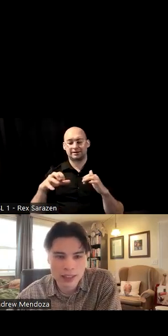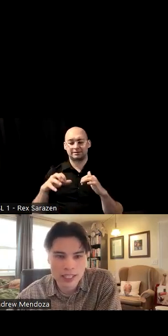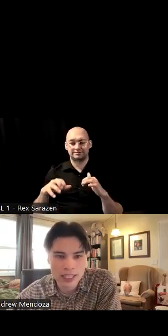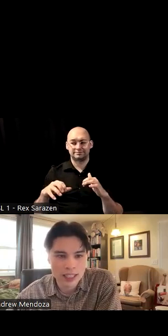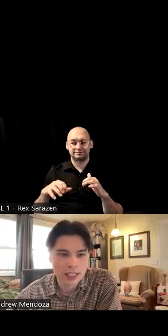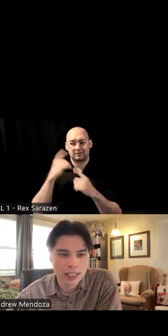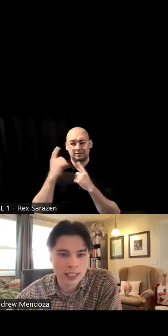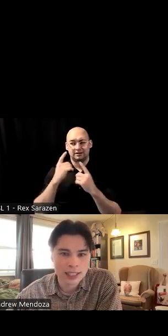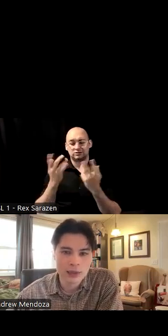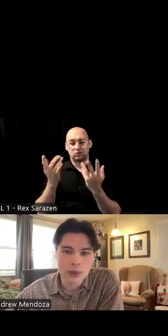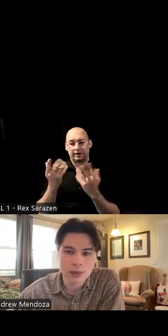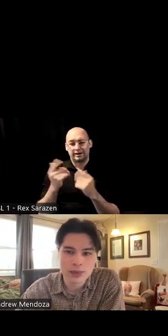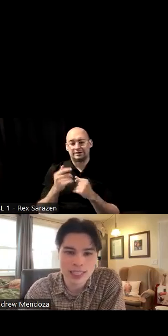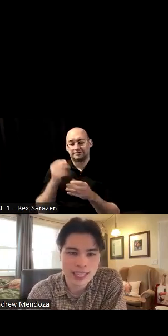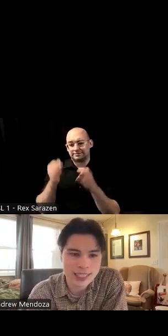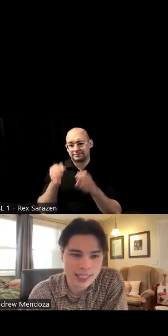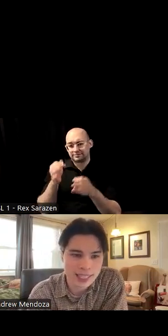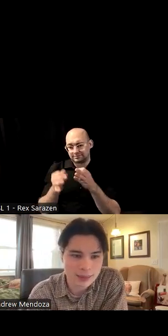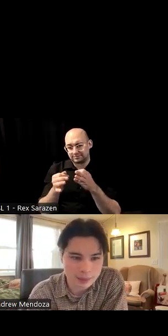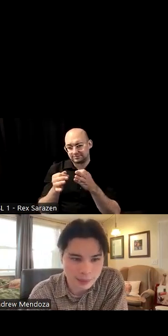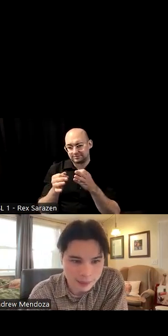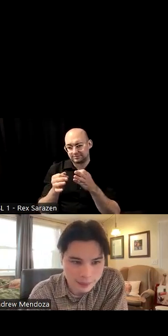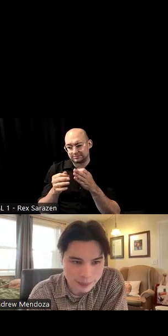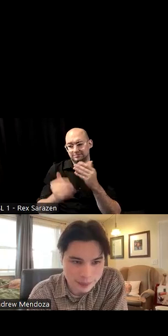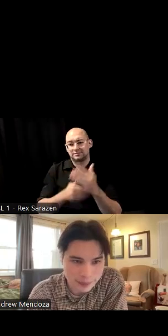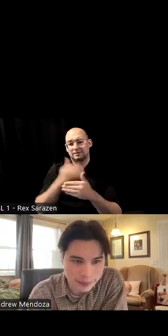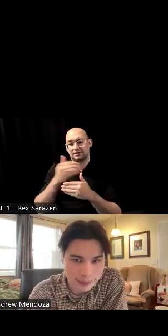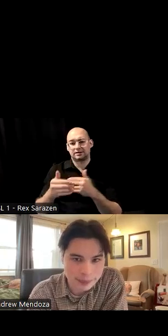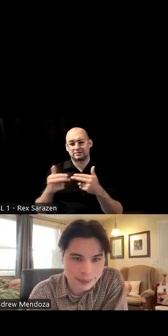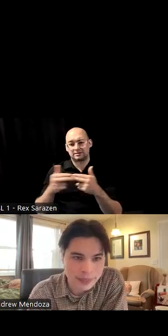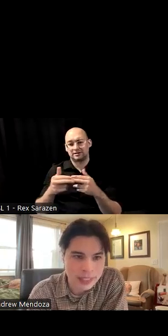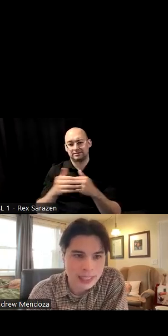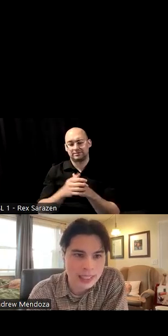a hearing. If we can move to the next slide.